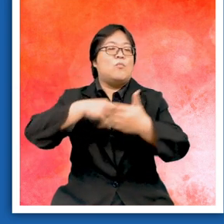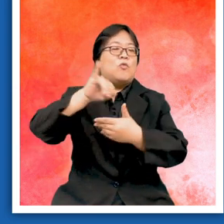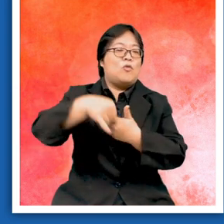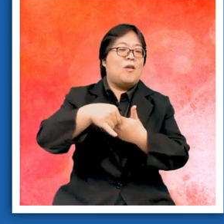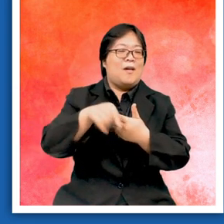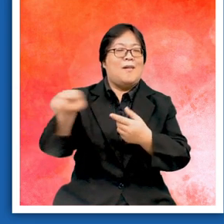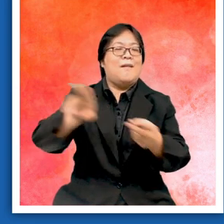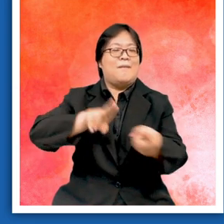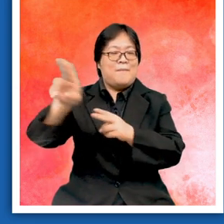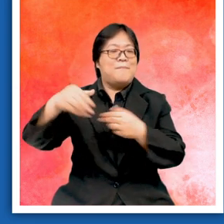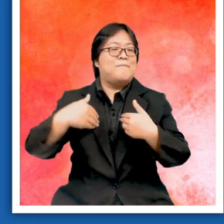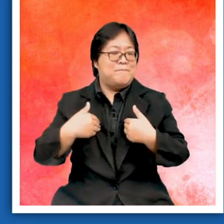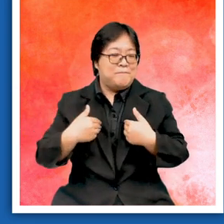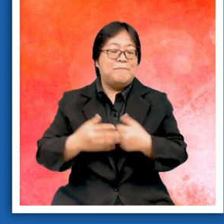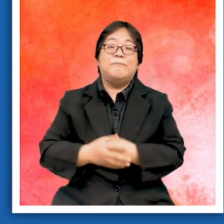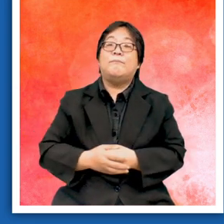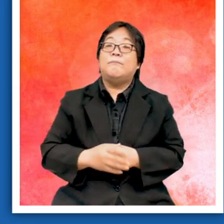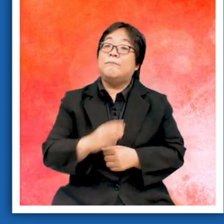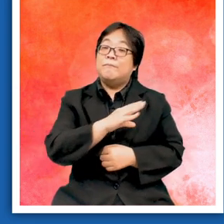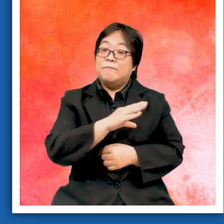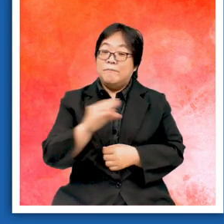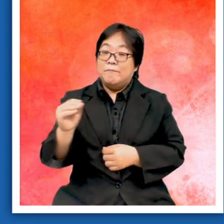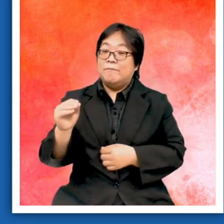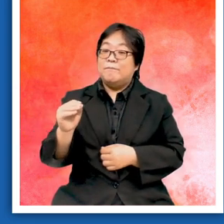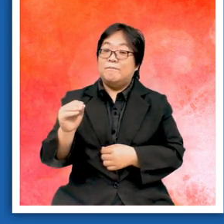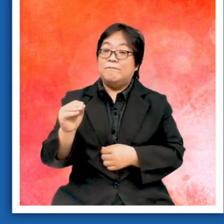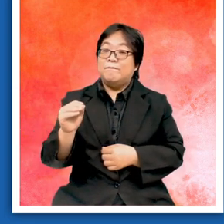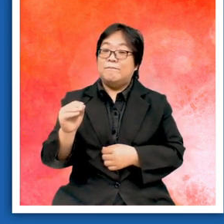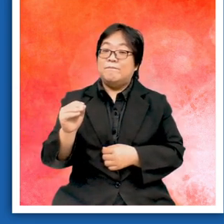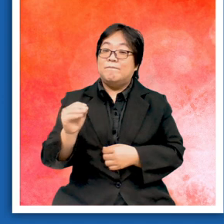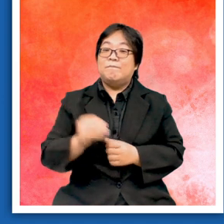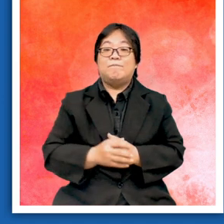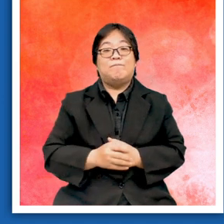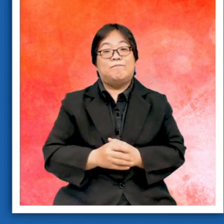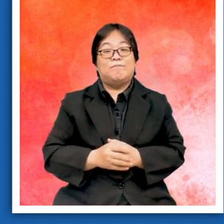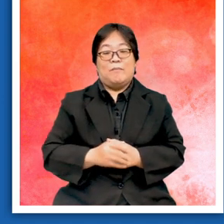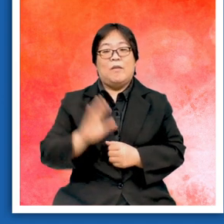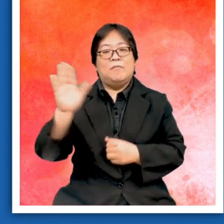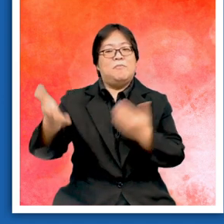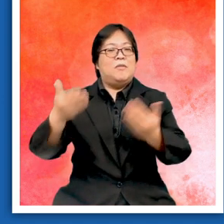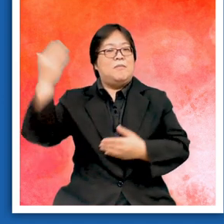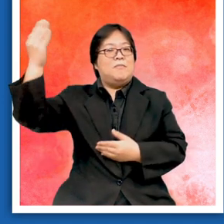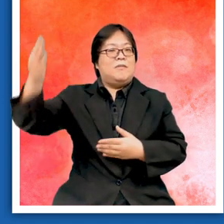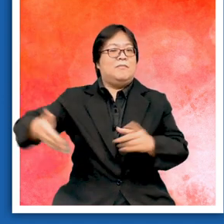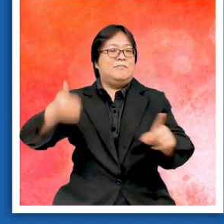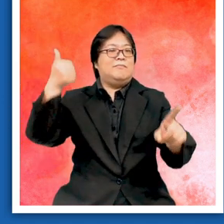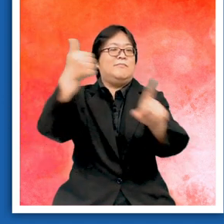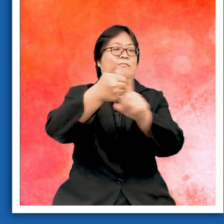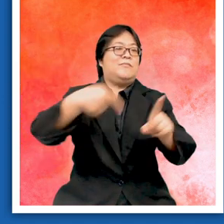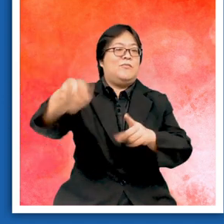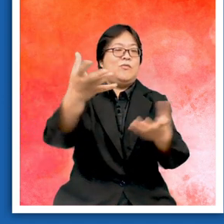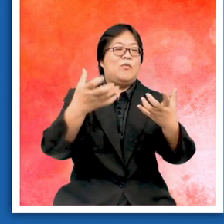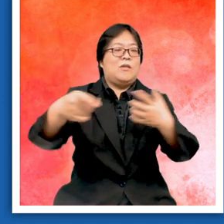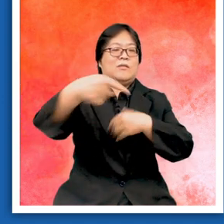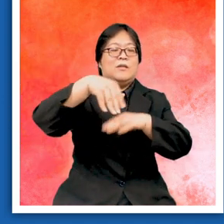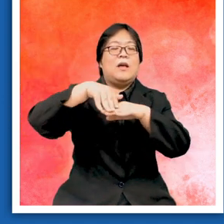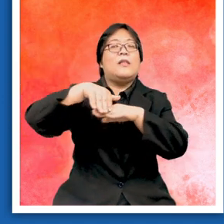here, and also you will the instructor might want you to submit